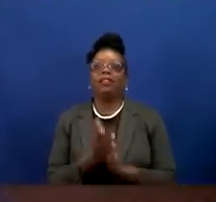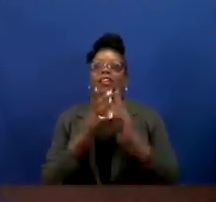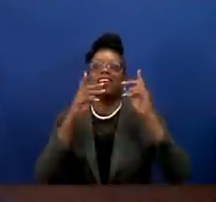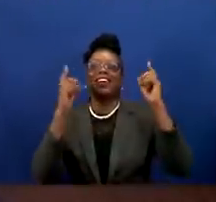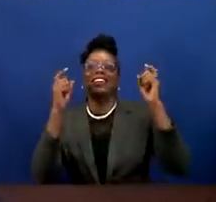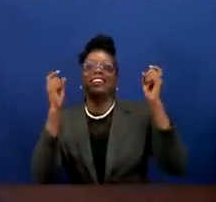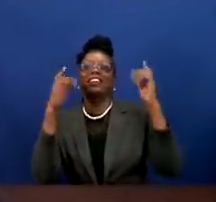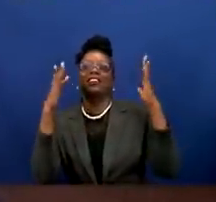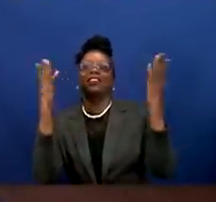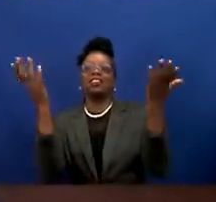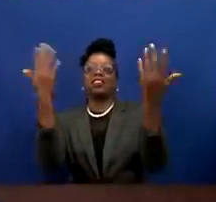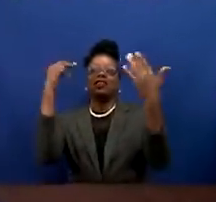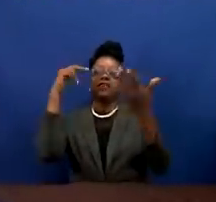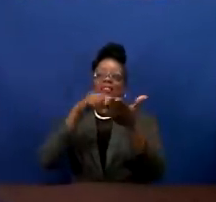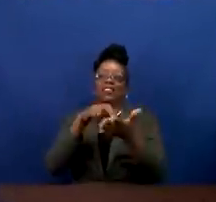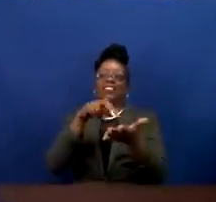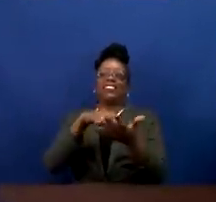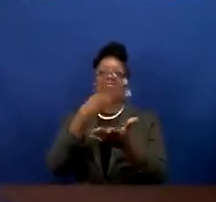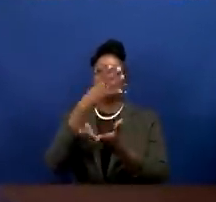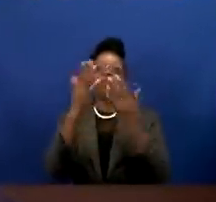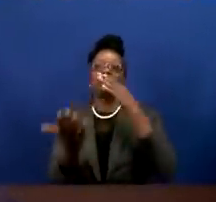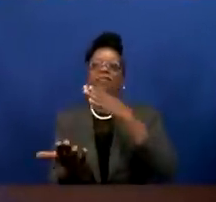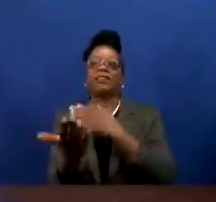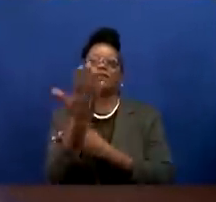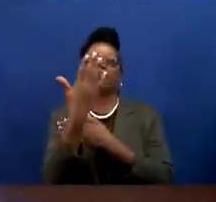Hallelujah. I'm sorry, will you stand for this morning's hymn?